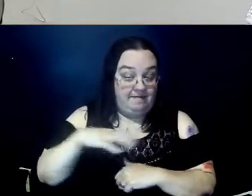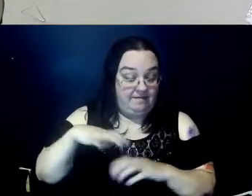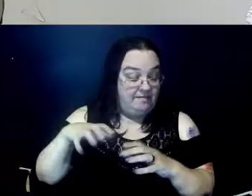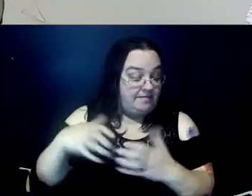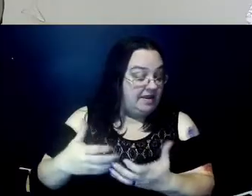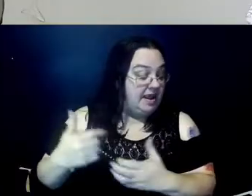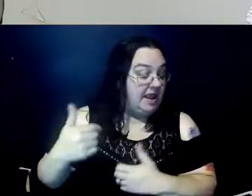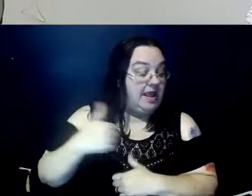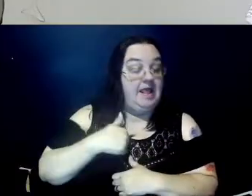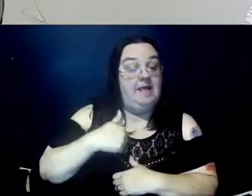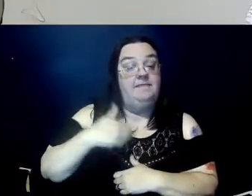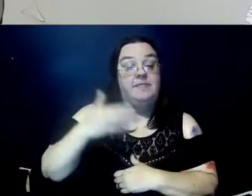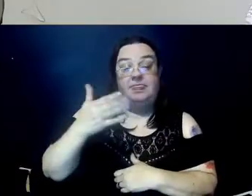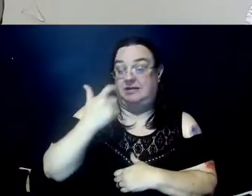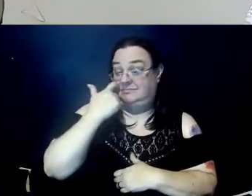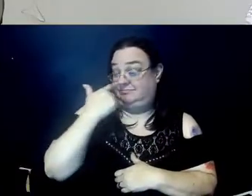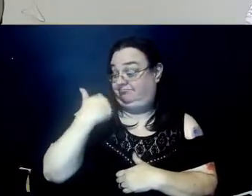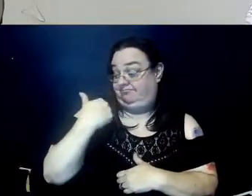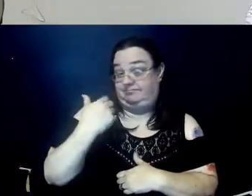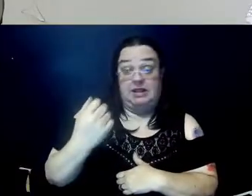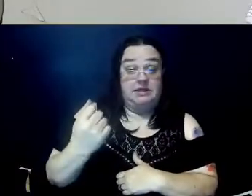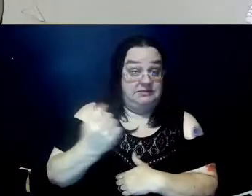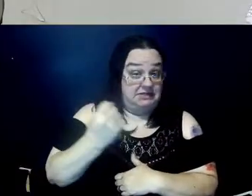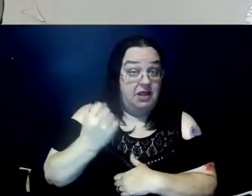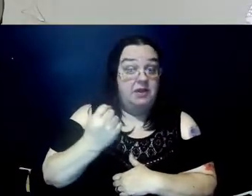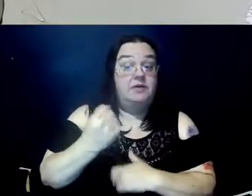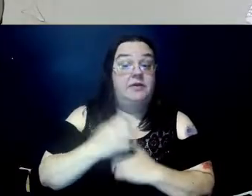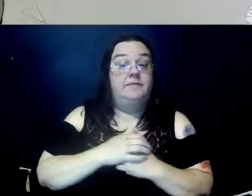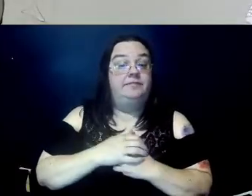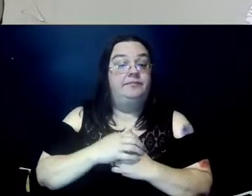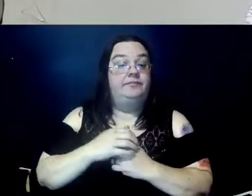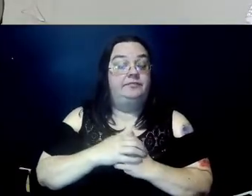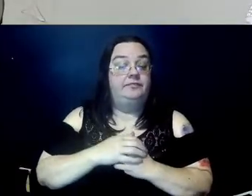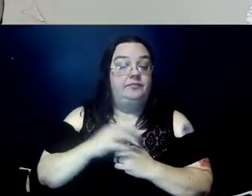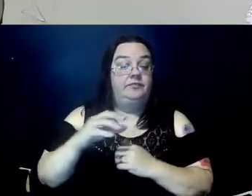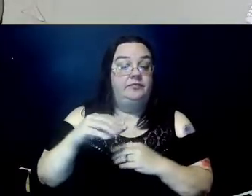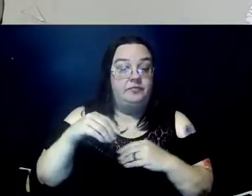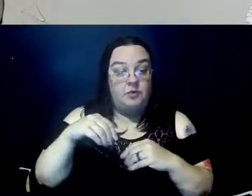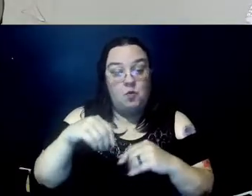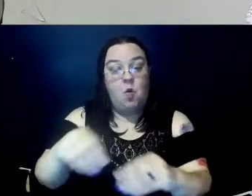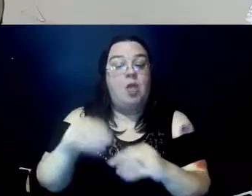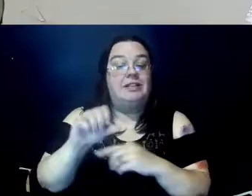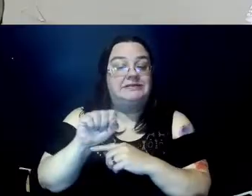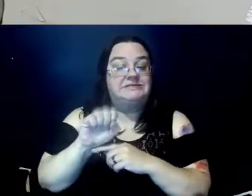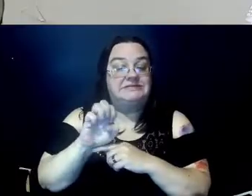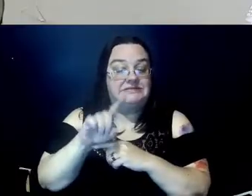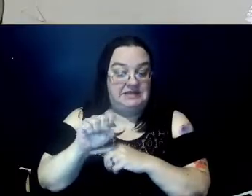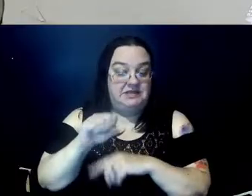was there just this last Saturday to help roll in some seeds on those lots.